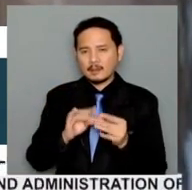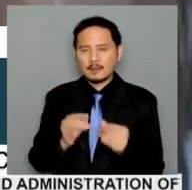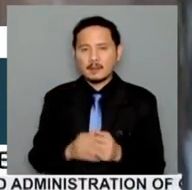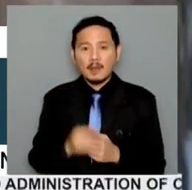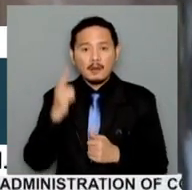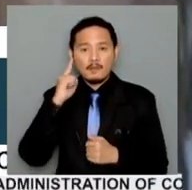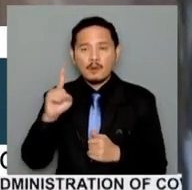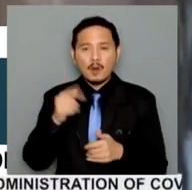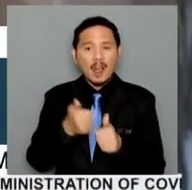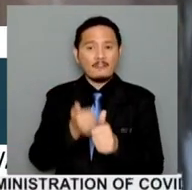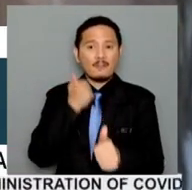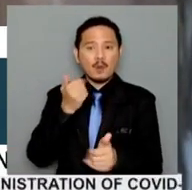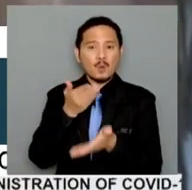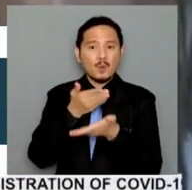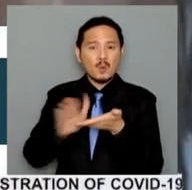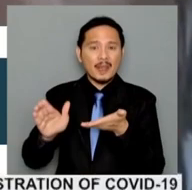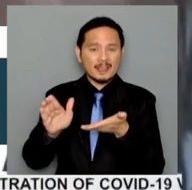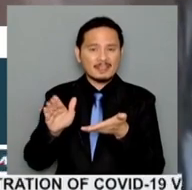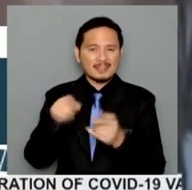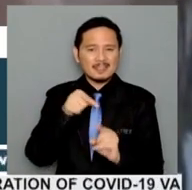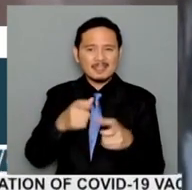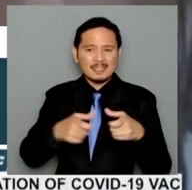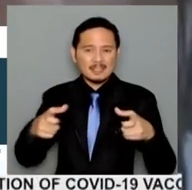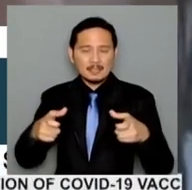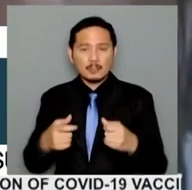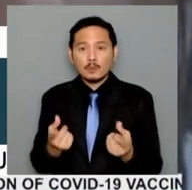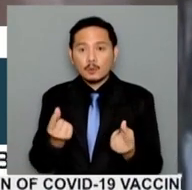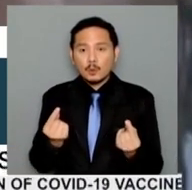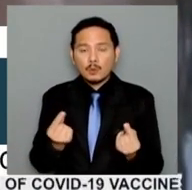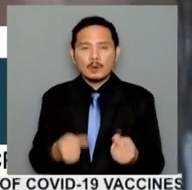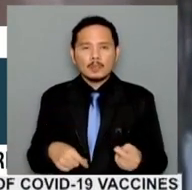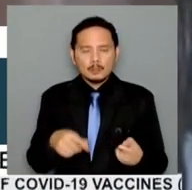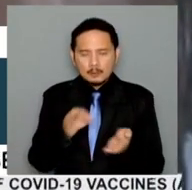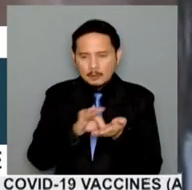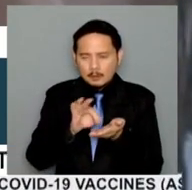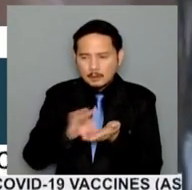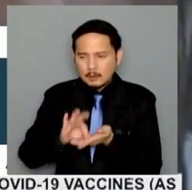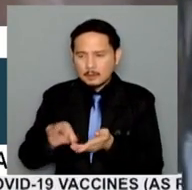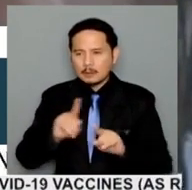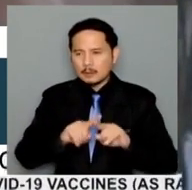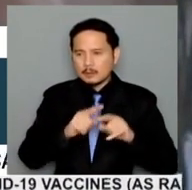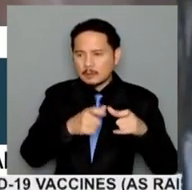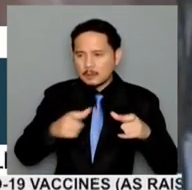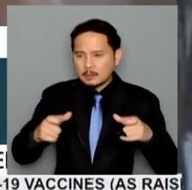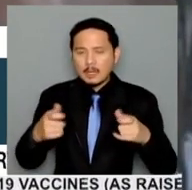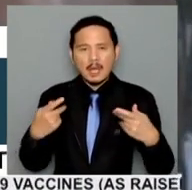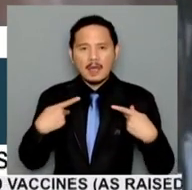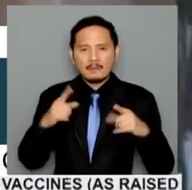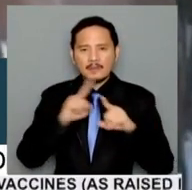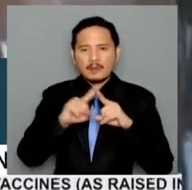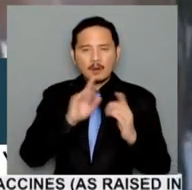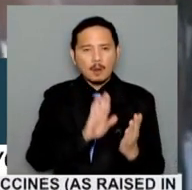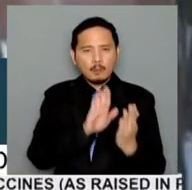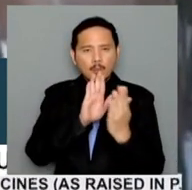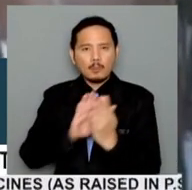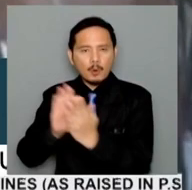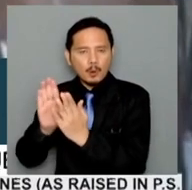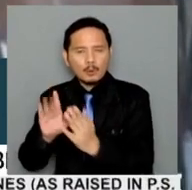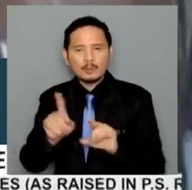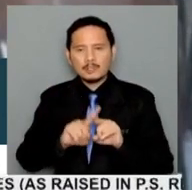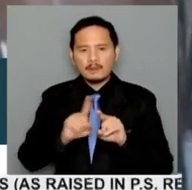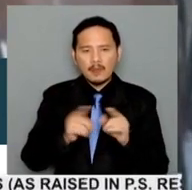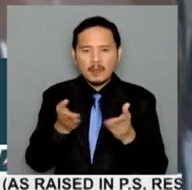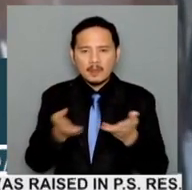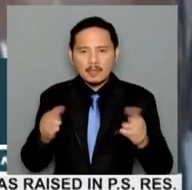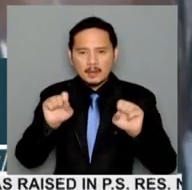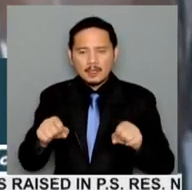stocks and how we are consuming. So we have different scenarios that we have identified for